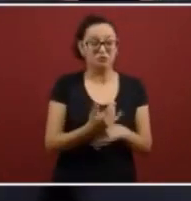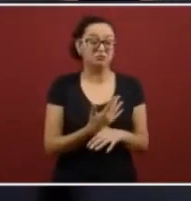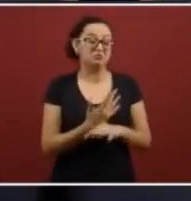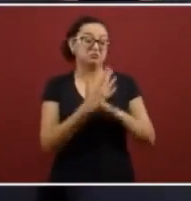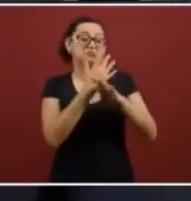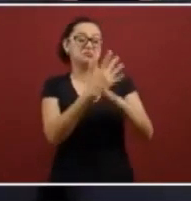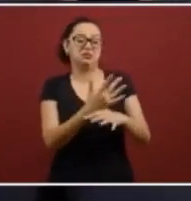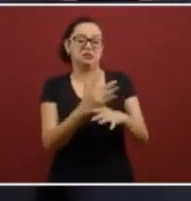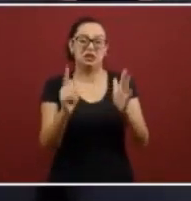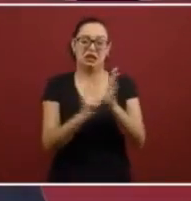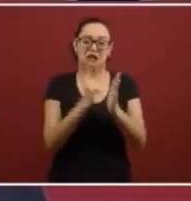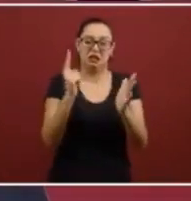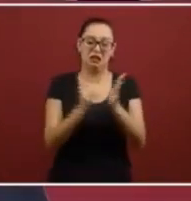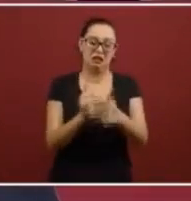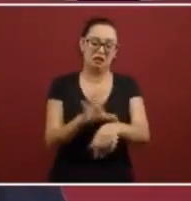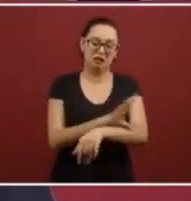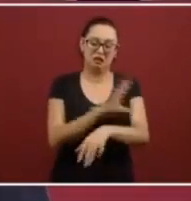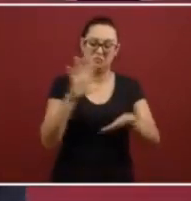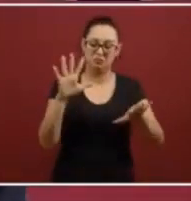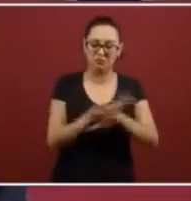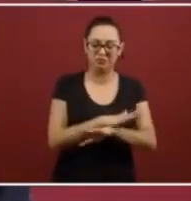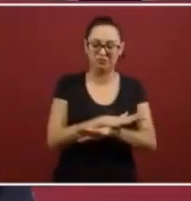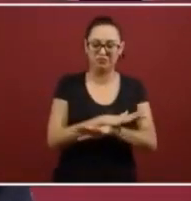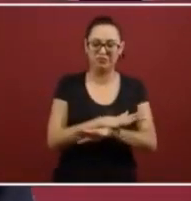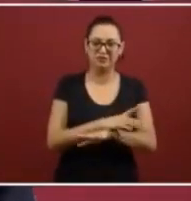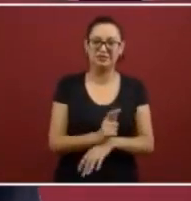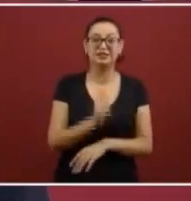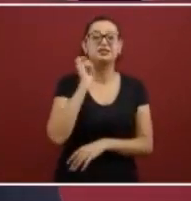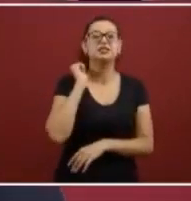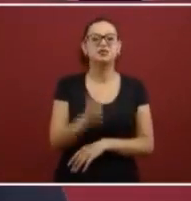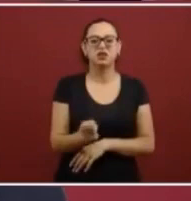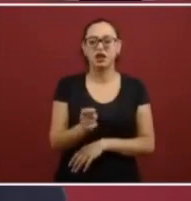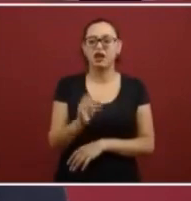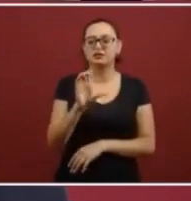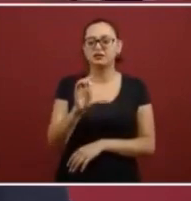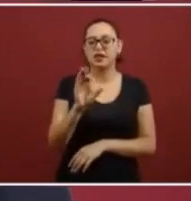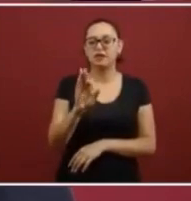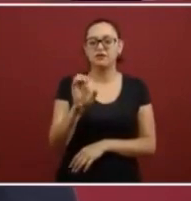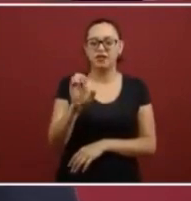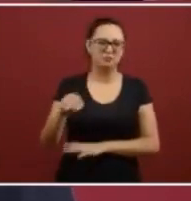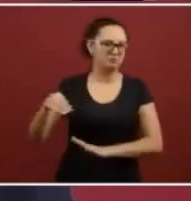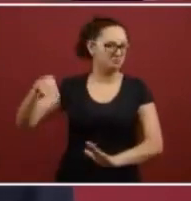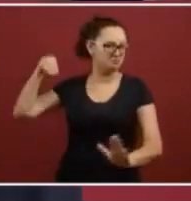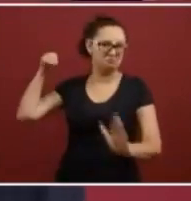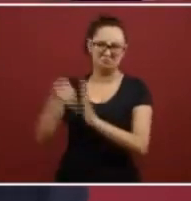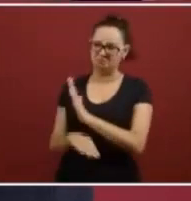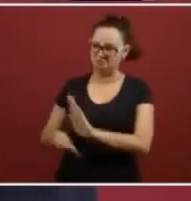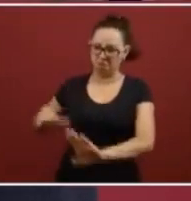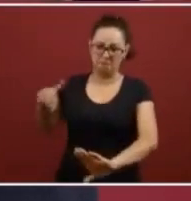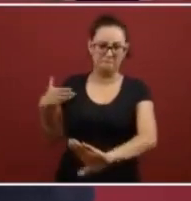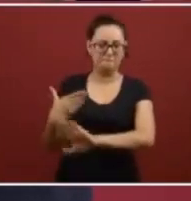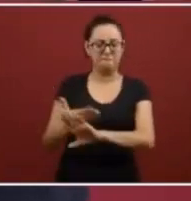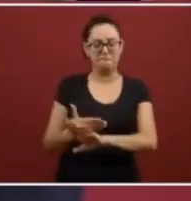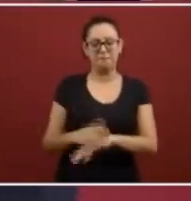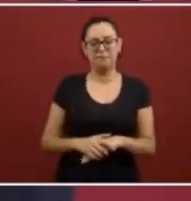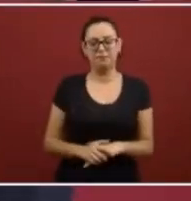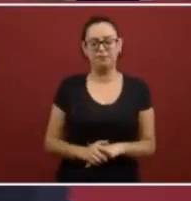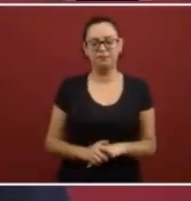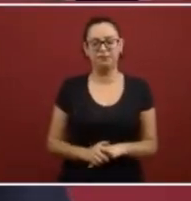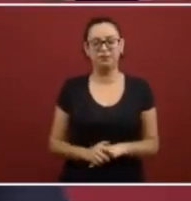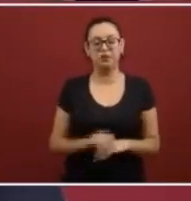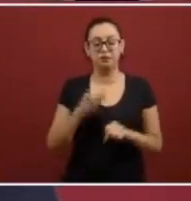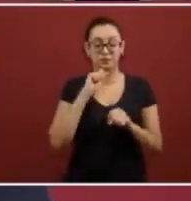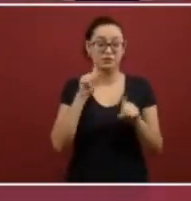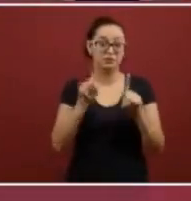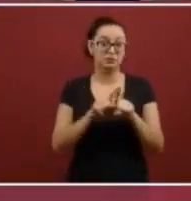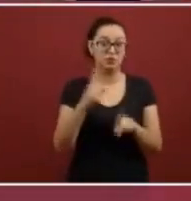reforma energética. O sea, querían reform that acabar they did con la Comisión energetic Les hablaba yo energy la vez commission. pasada de los Basically, they were contratos,